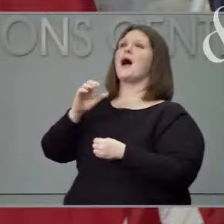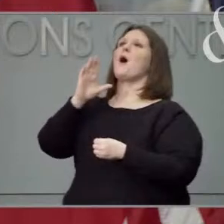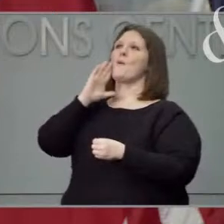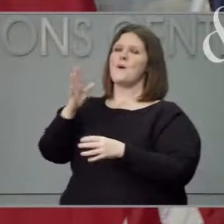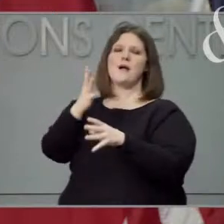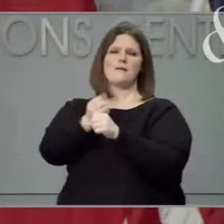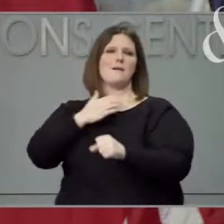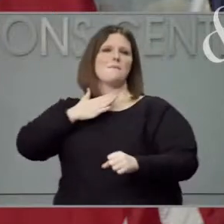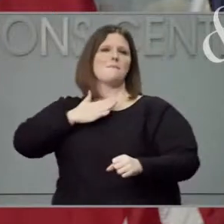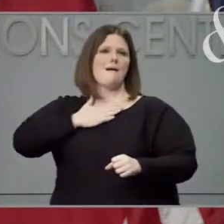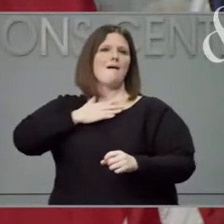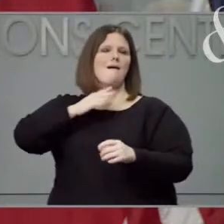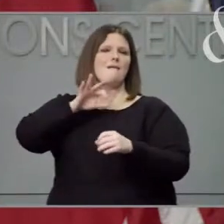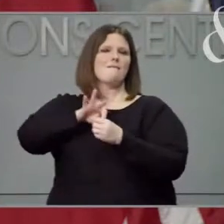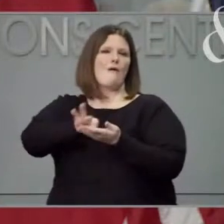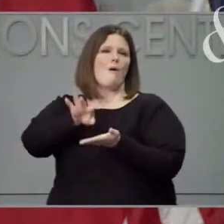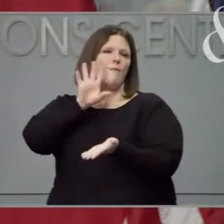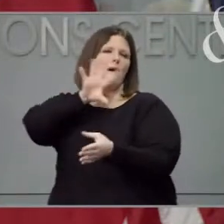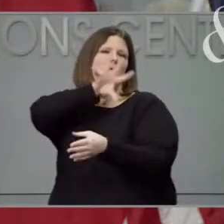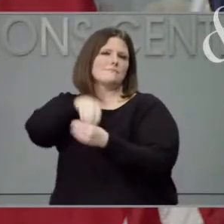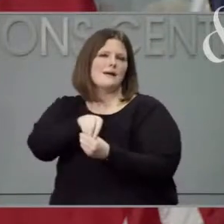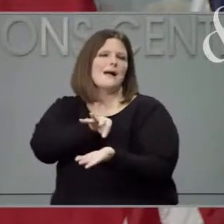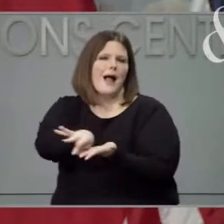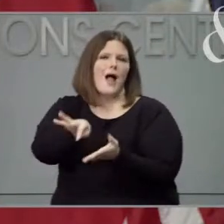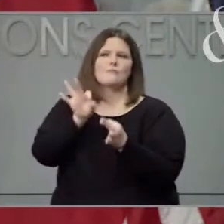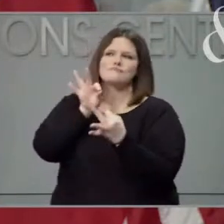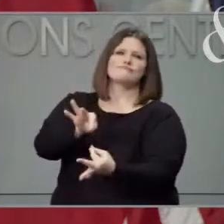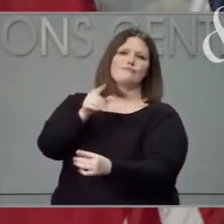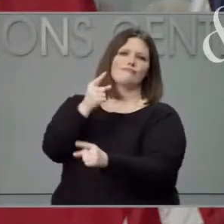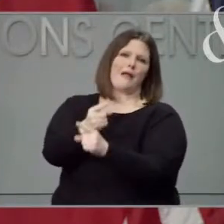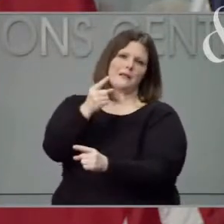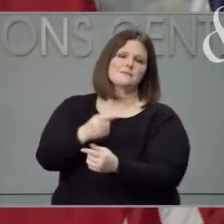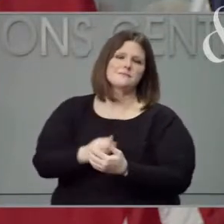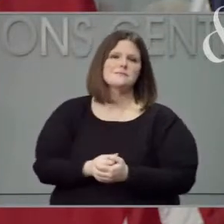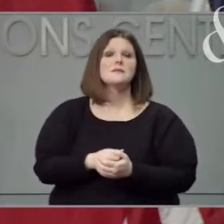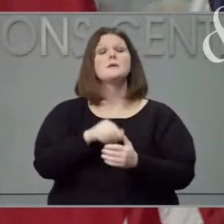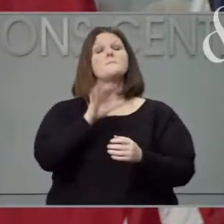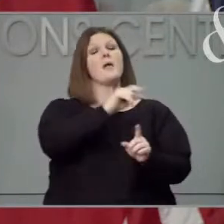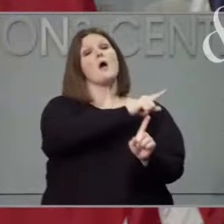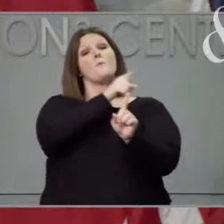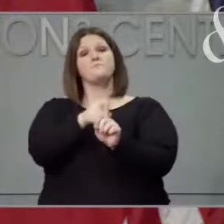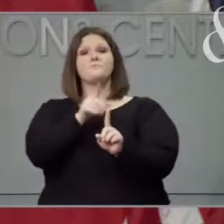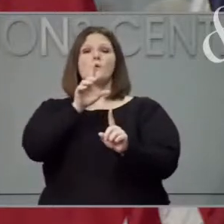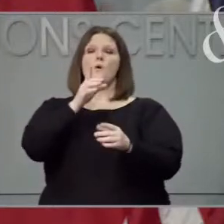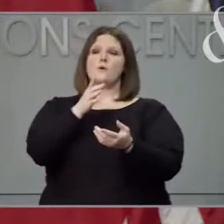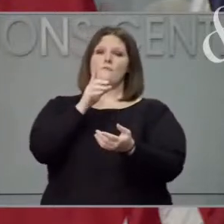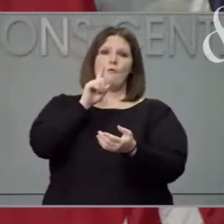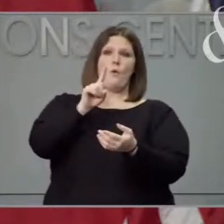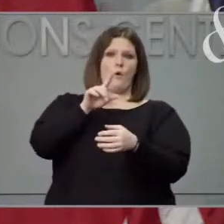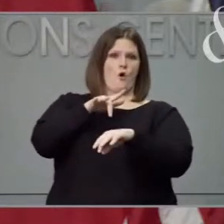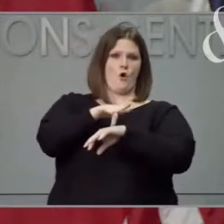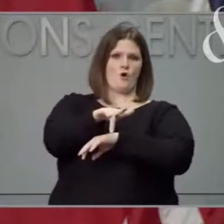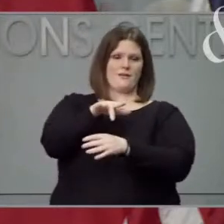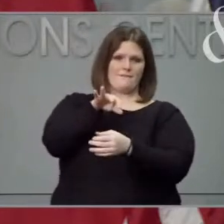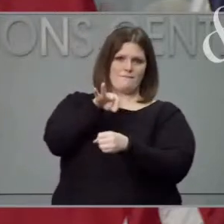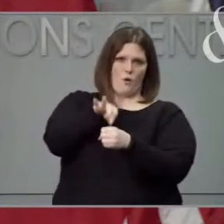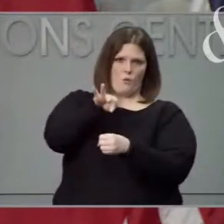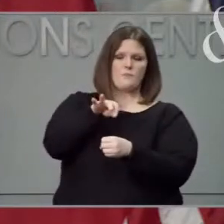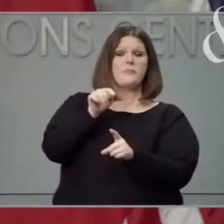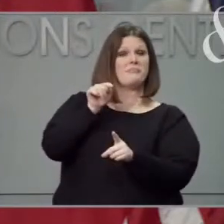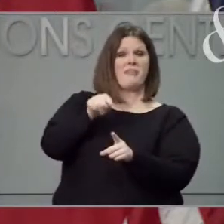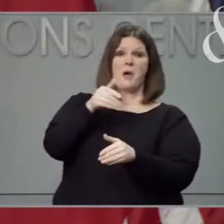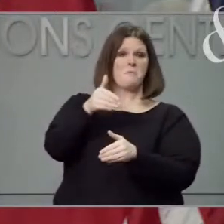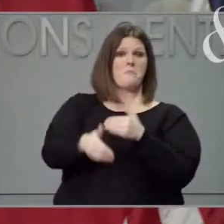exercise their right to vote. So we will be looking at that. Specific to one-stop early voting, this has been a